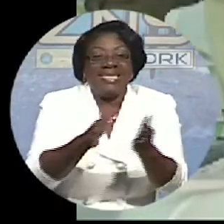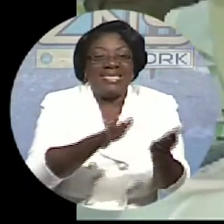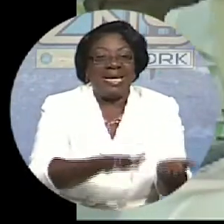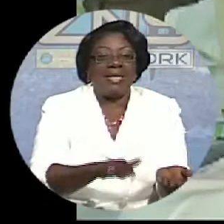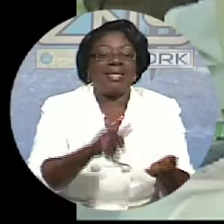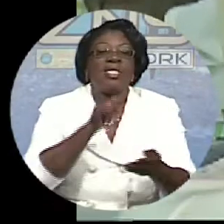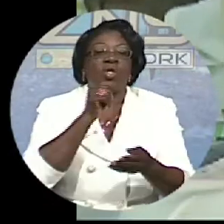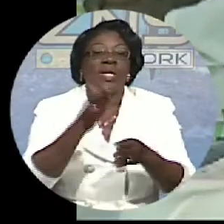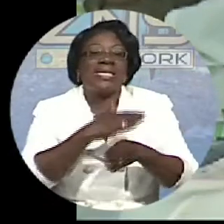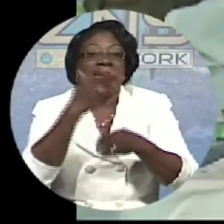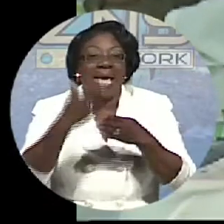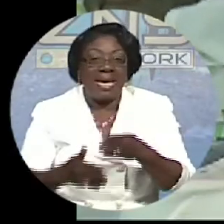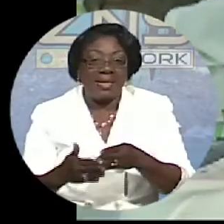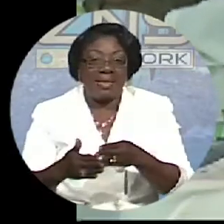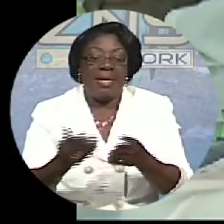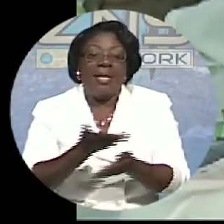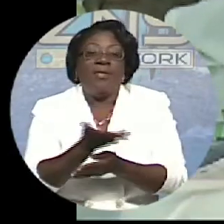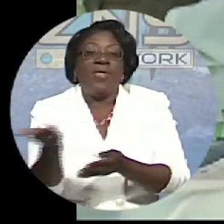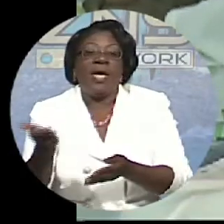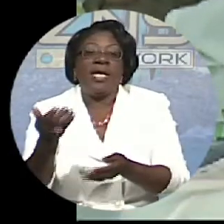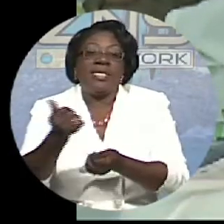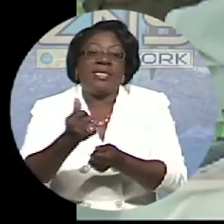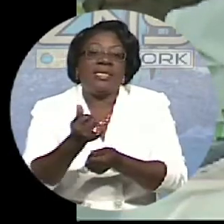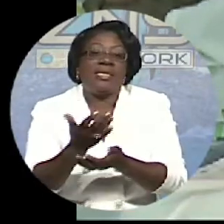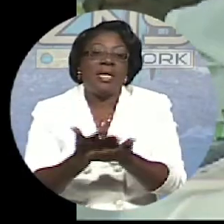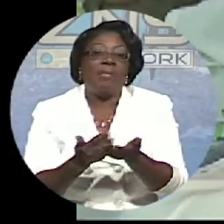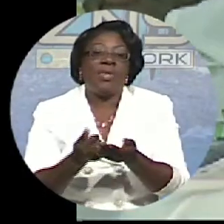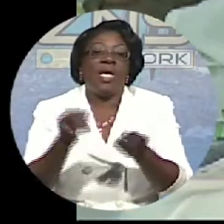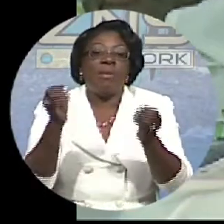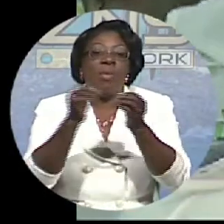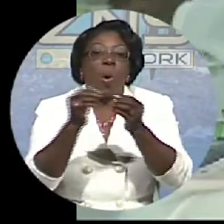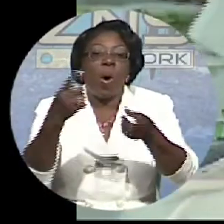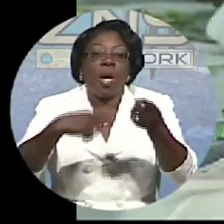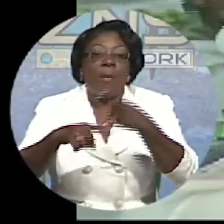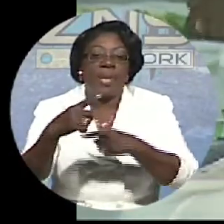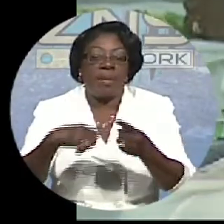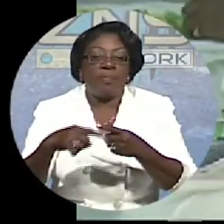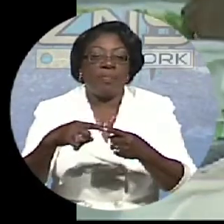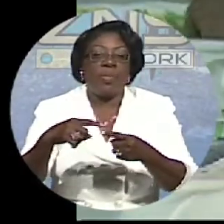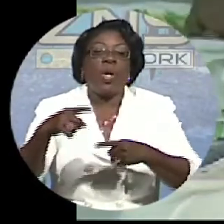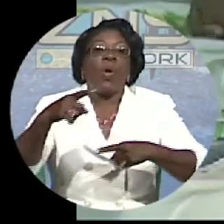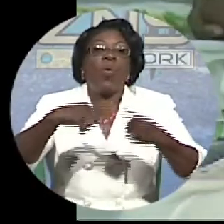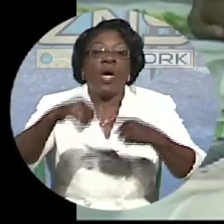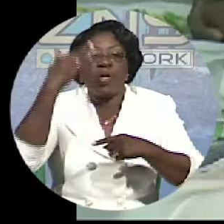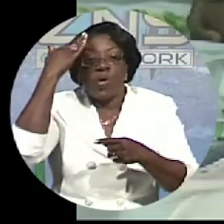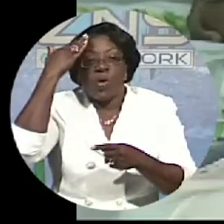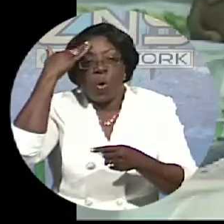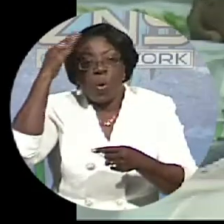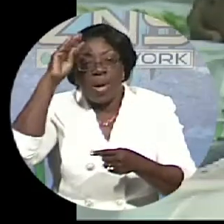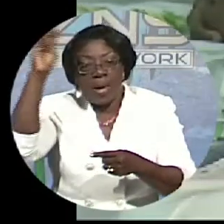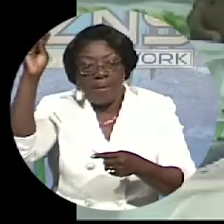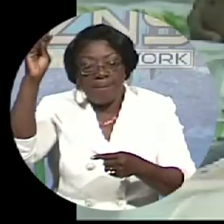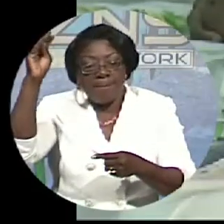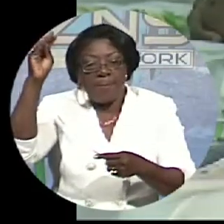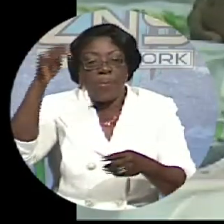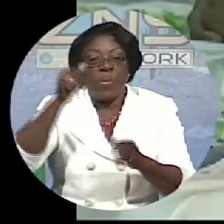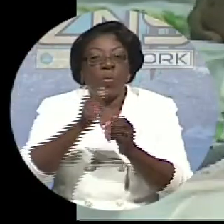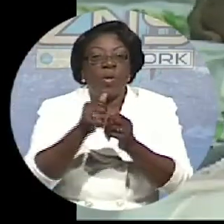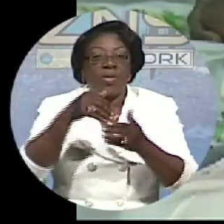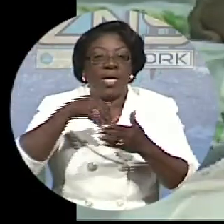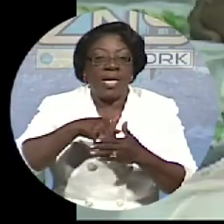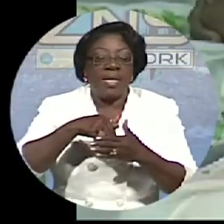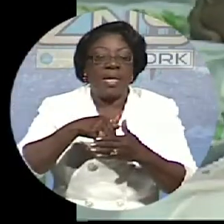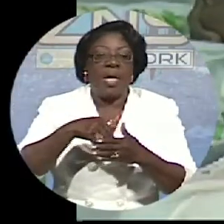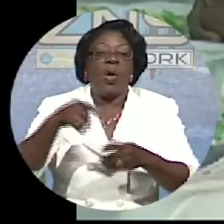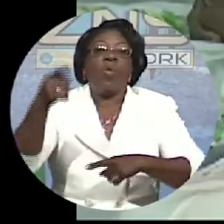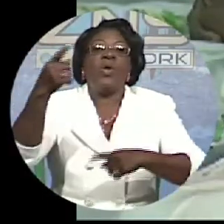the end-all. There's something more coming. When you know Him within, let me tell you, when you come to